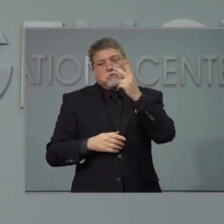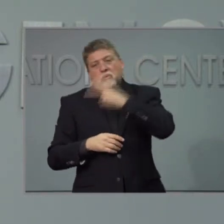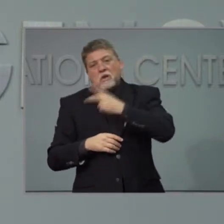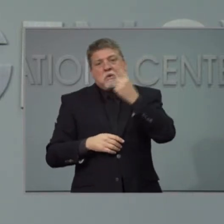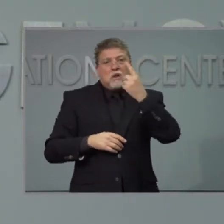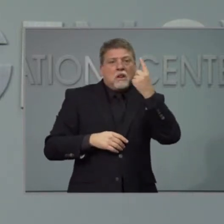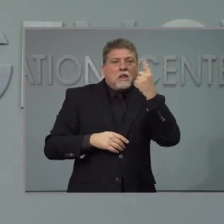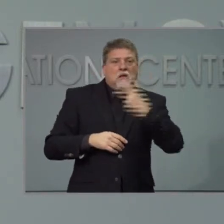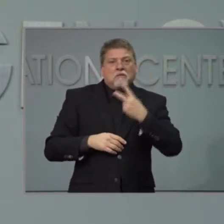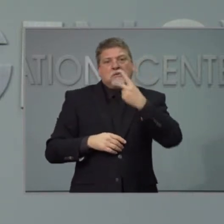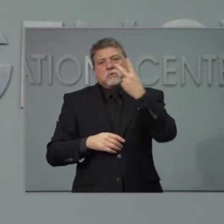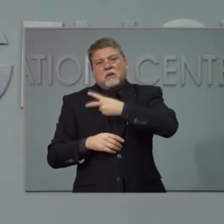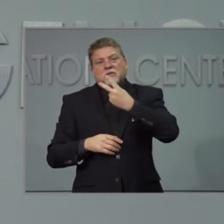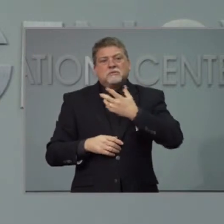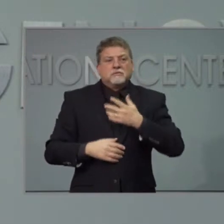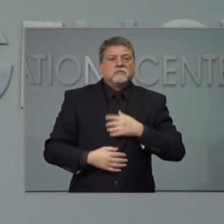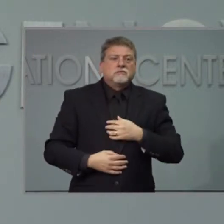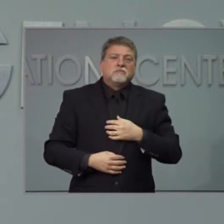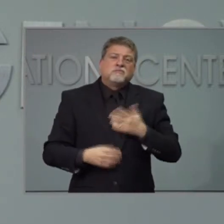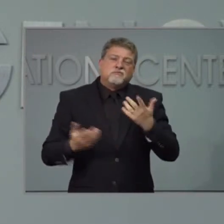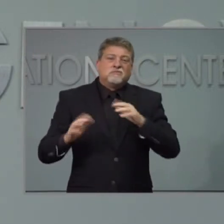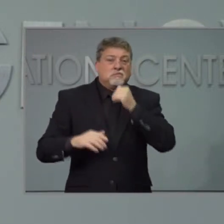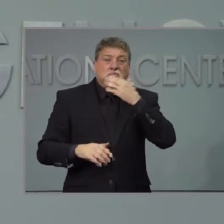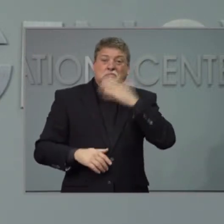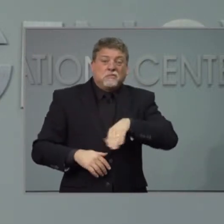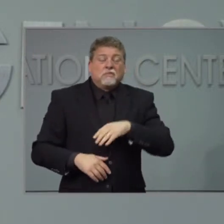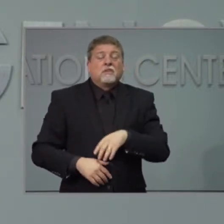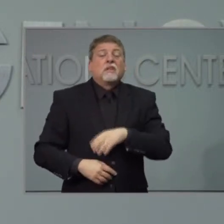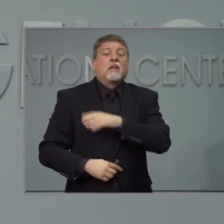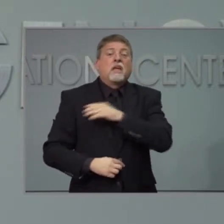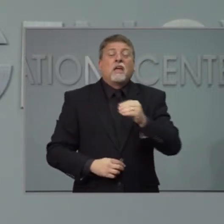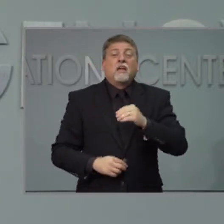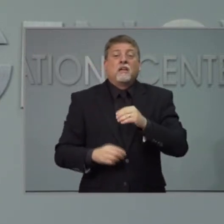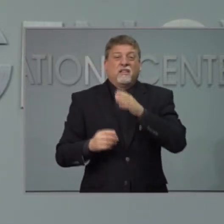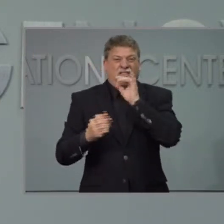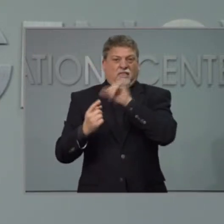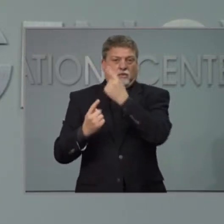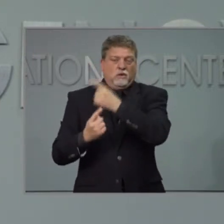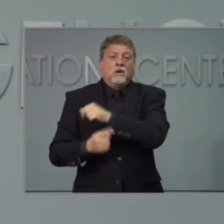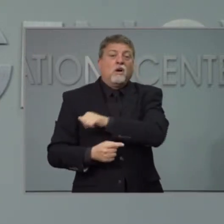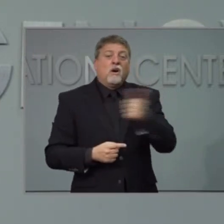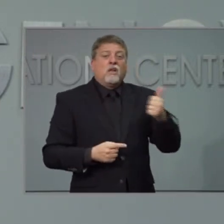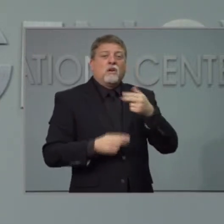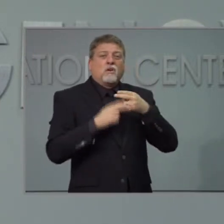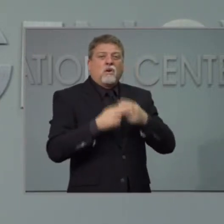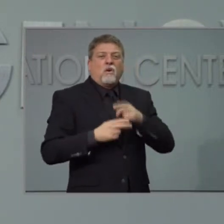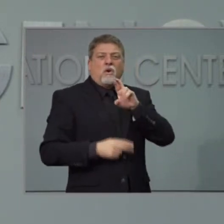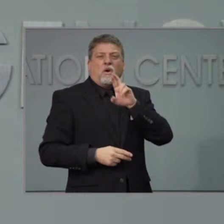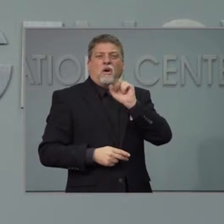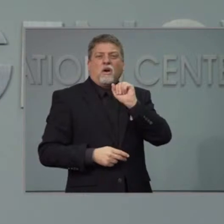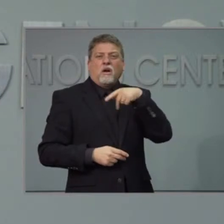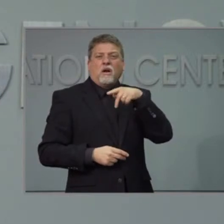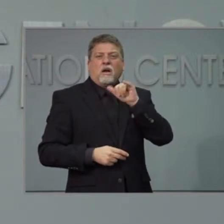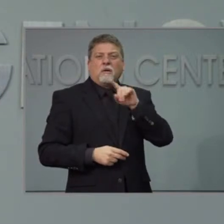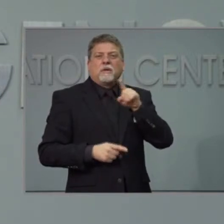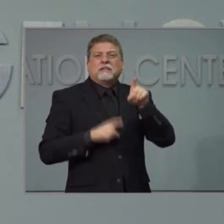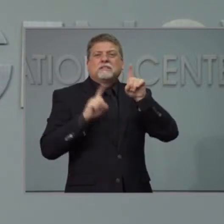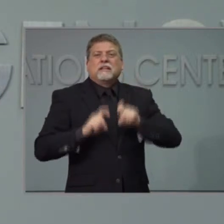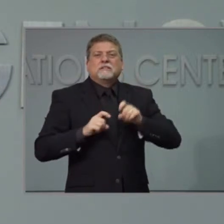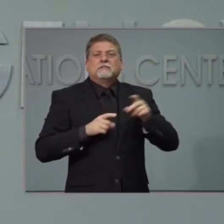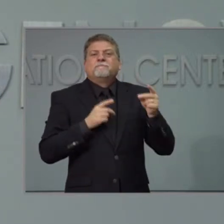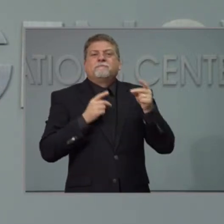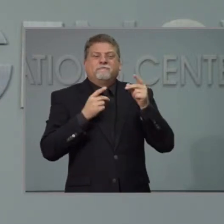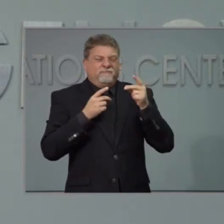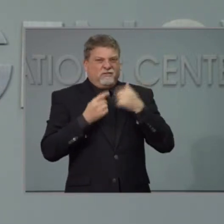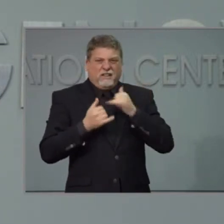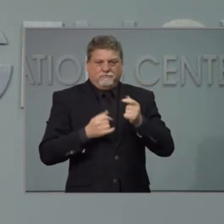We've also been using some of the rapid tests that we have shared with our local health